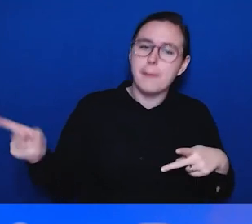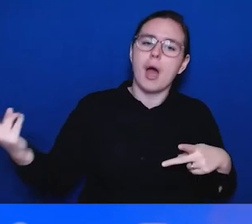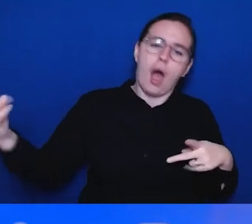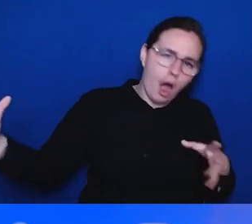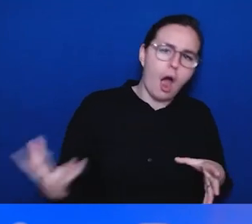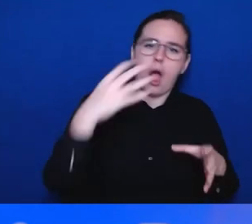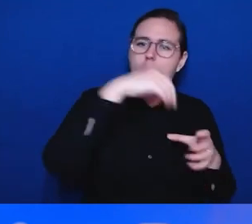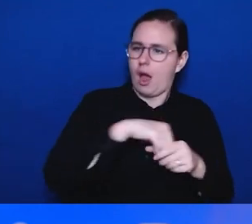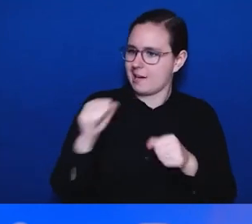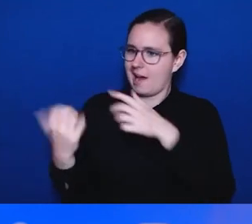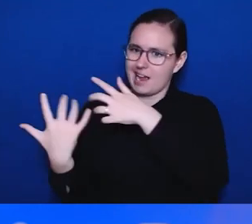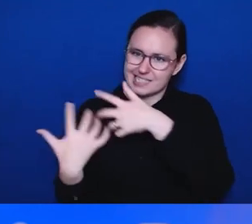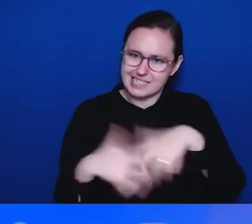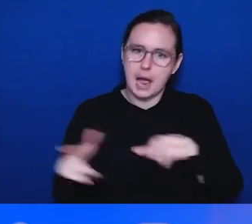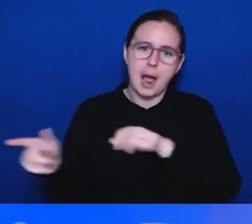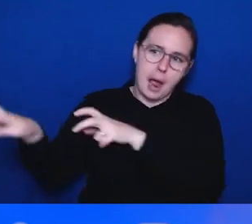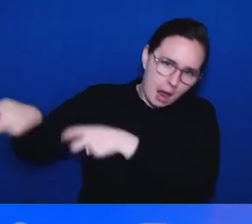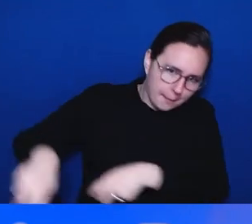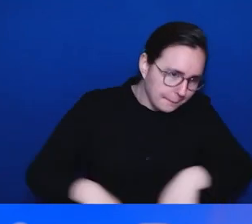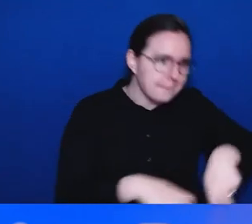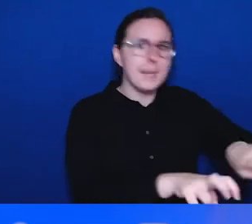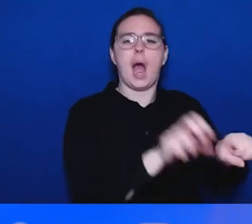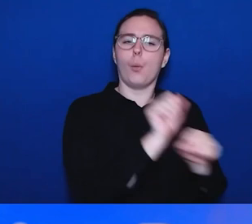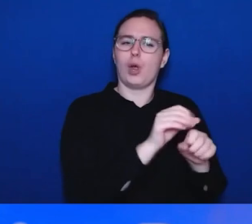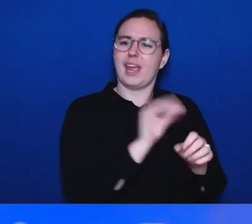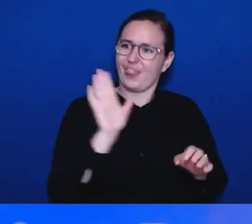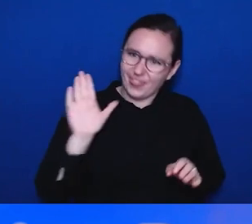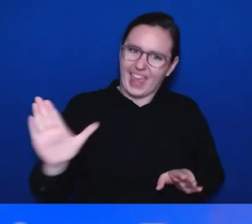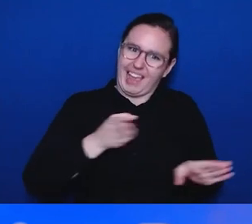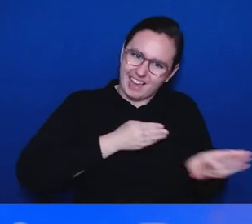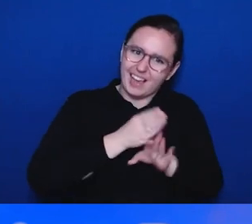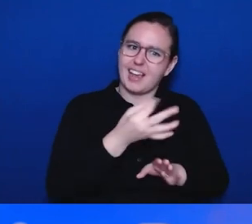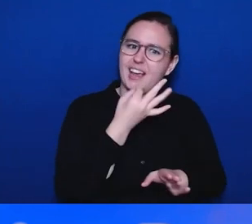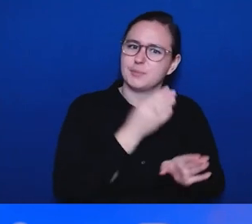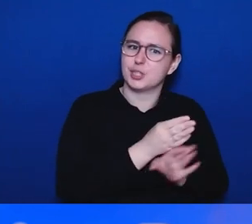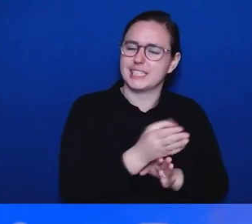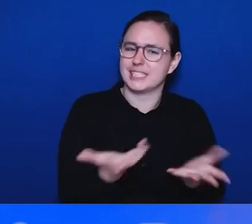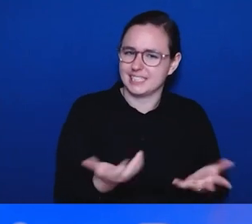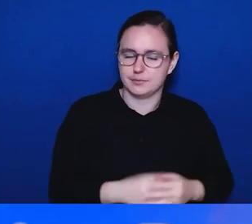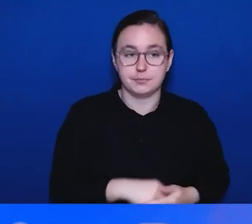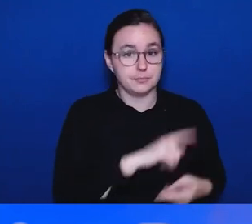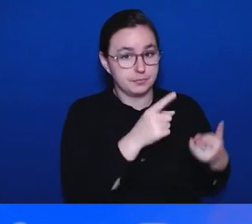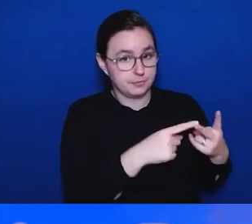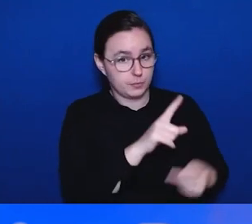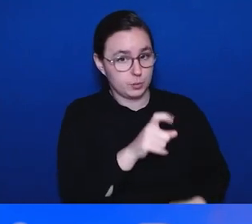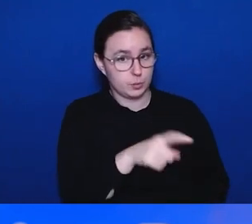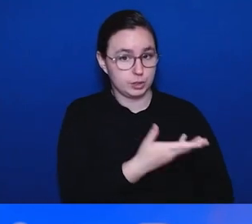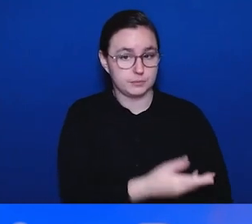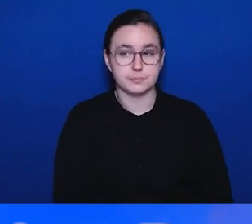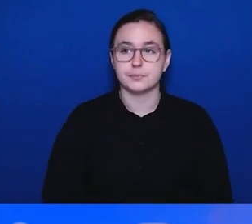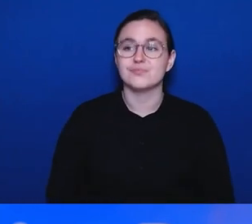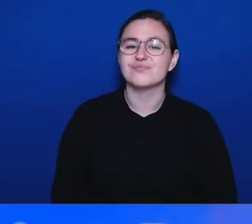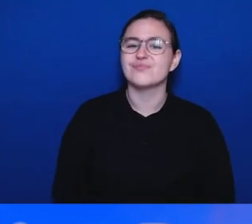BC's healthcare system. And if you're interested in coming back, we would love to have you working in the healthcare system. Do you have a follow-up for me? Yes, I do.